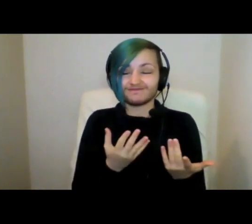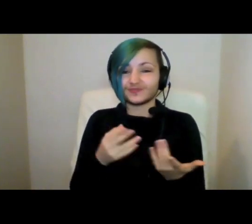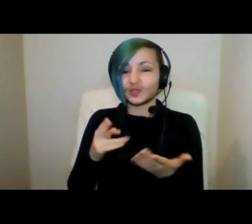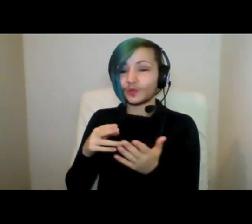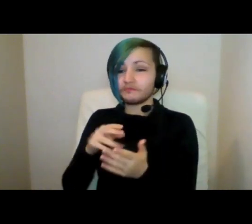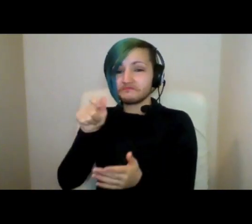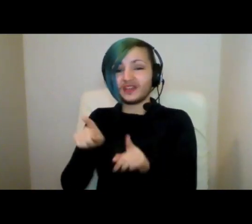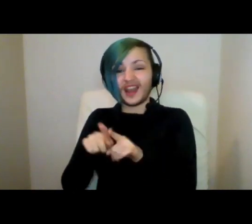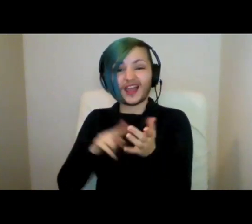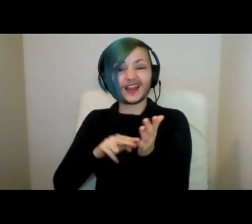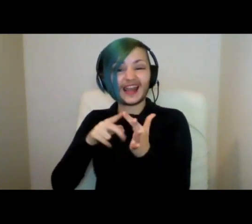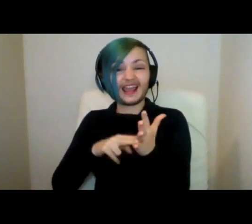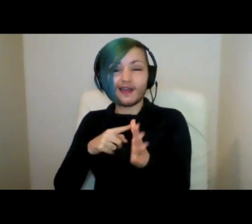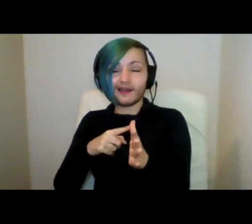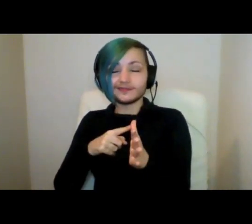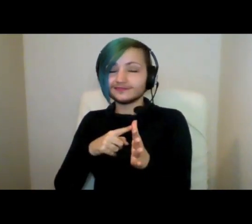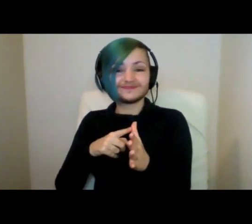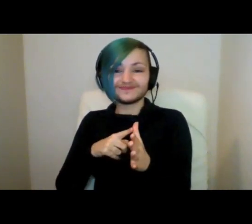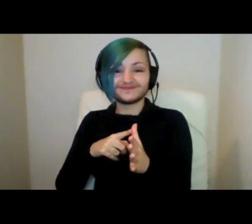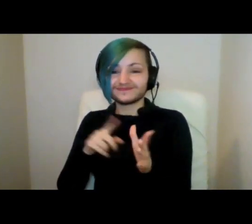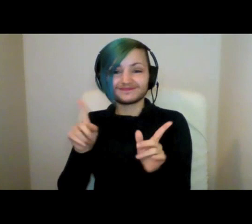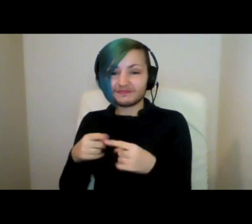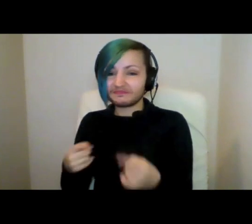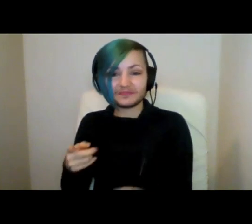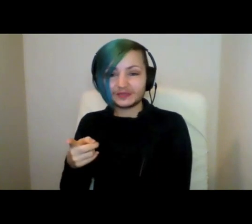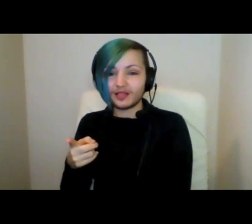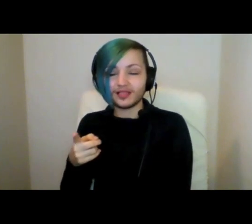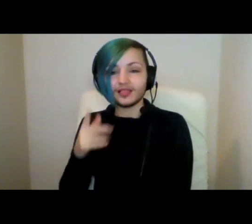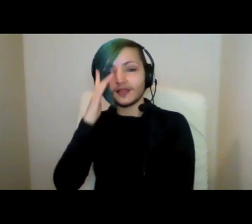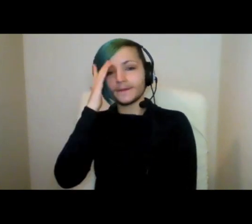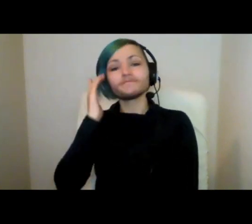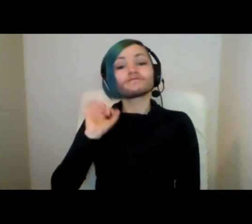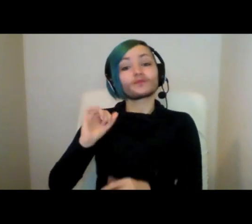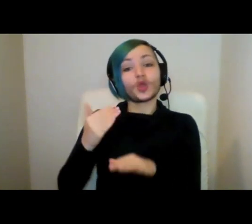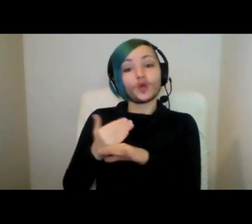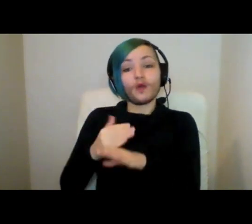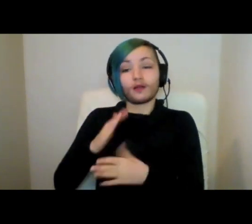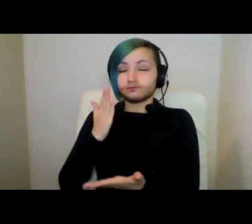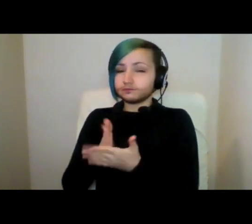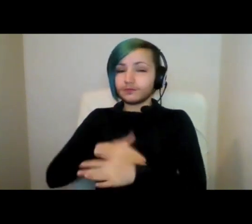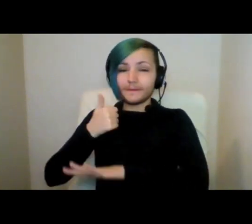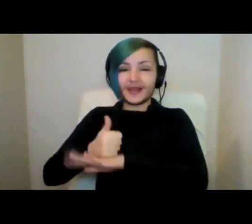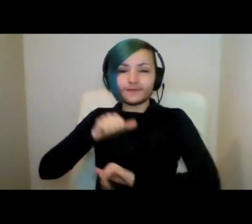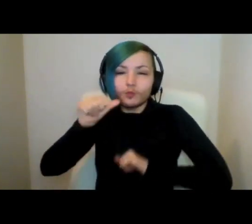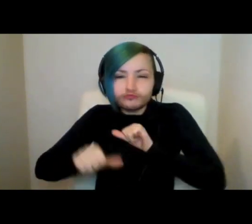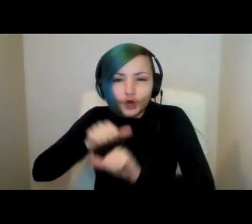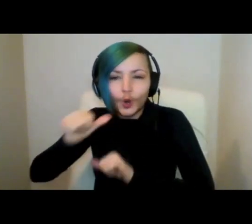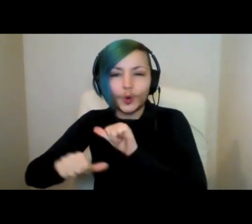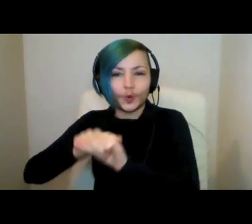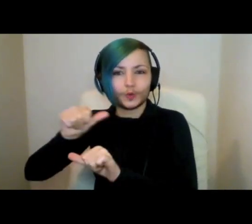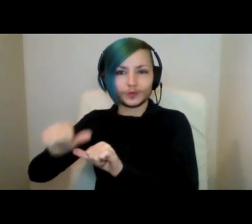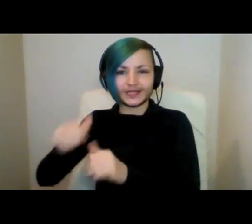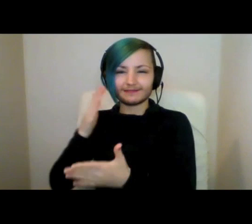Naina. And because her work is so process-based, and that is the core of it, the kind